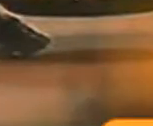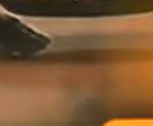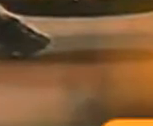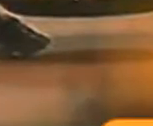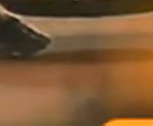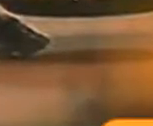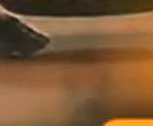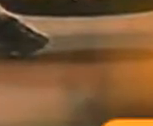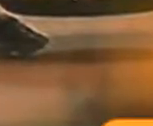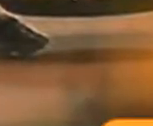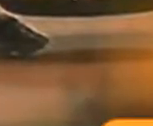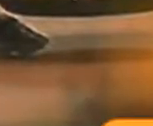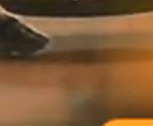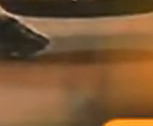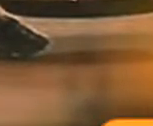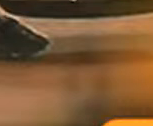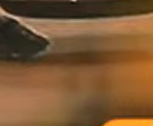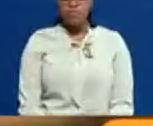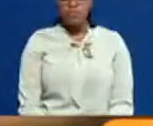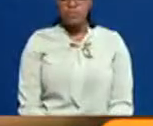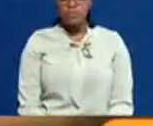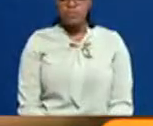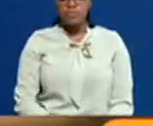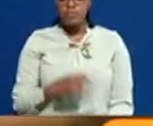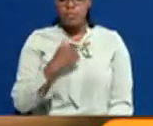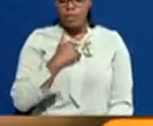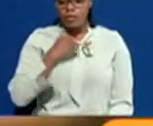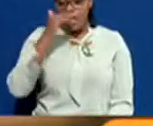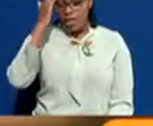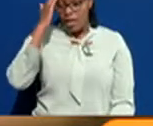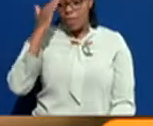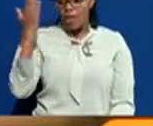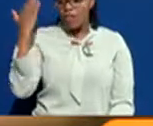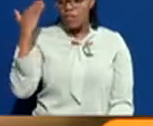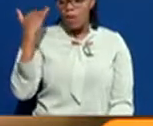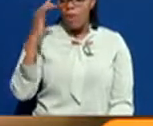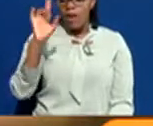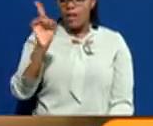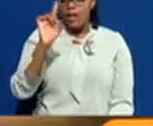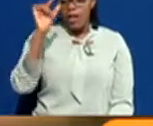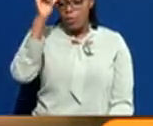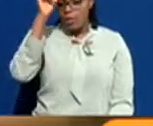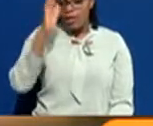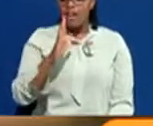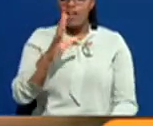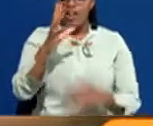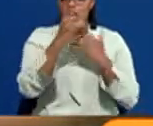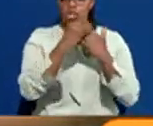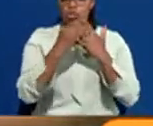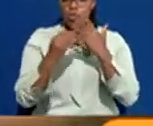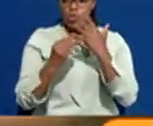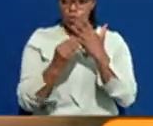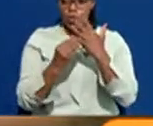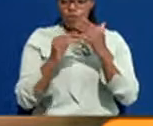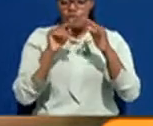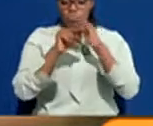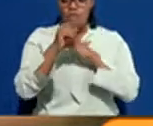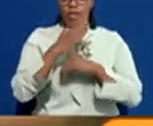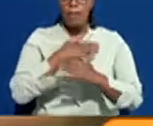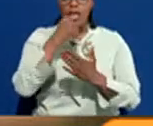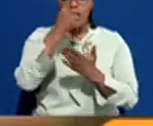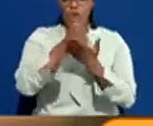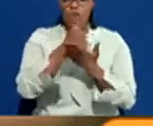On my kicker tonight, I remember the morning former Nairobi Governor Mike Sonko walked into my